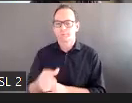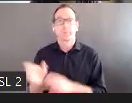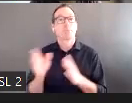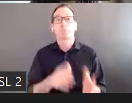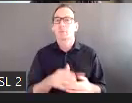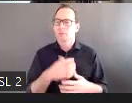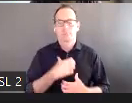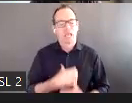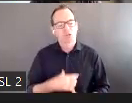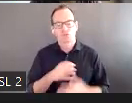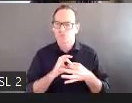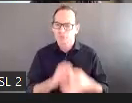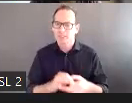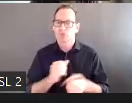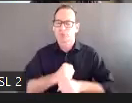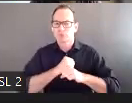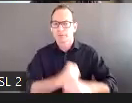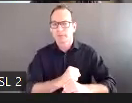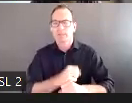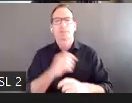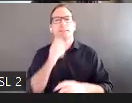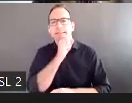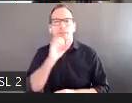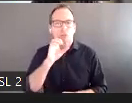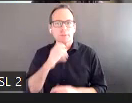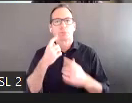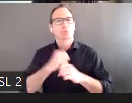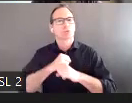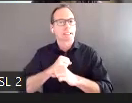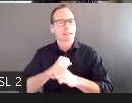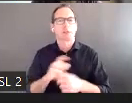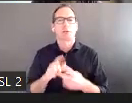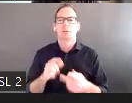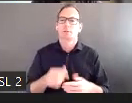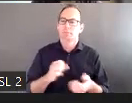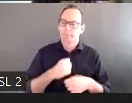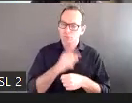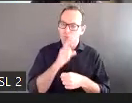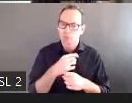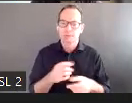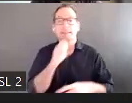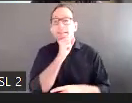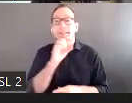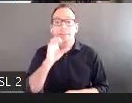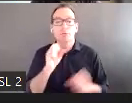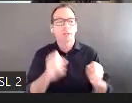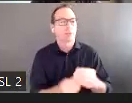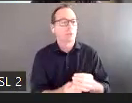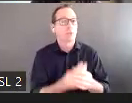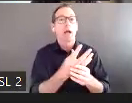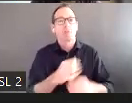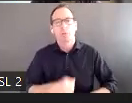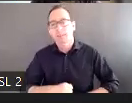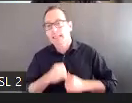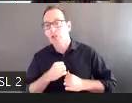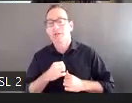abuse and ensure seniors thrive with honor, dignity, and respect. And I am honored to call Mike Payne